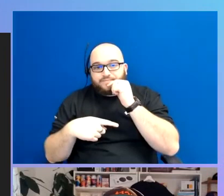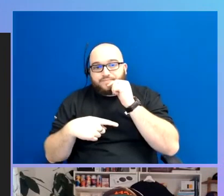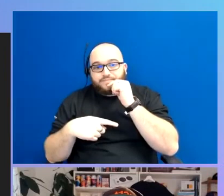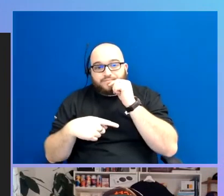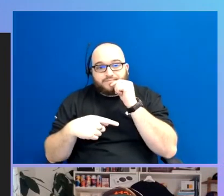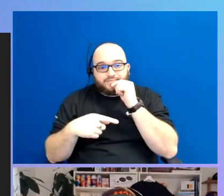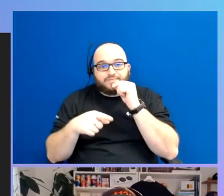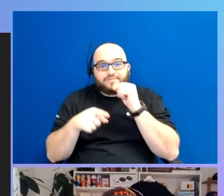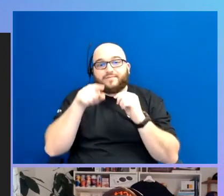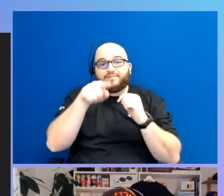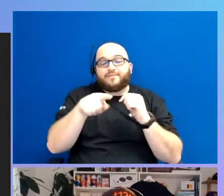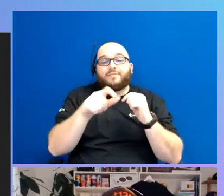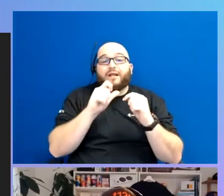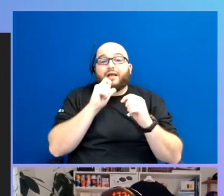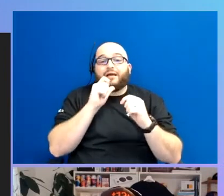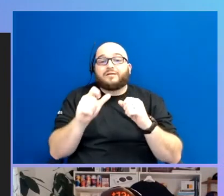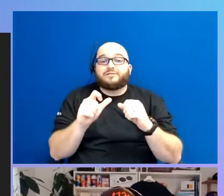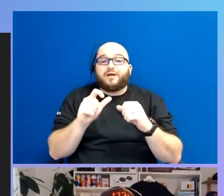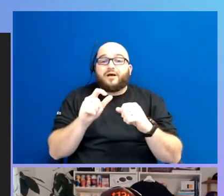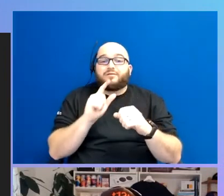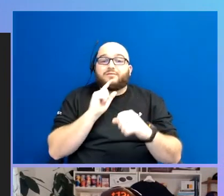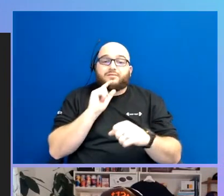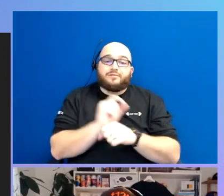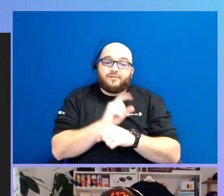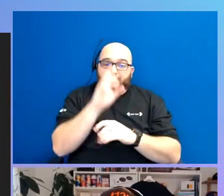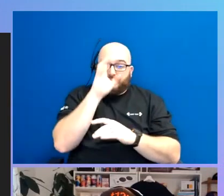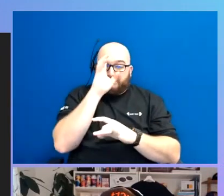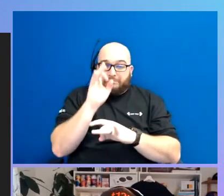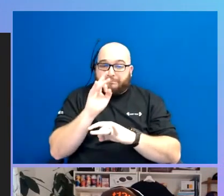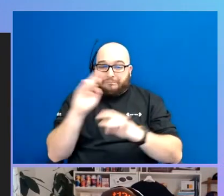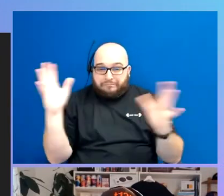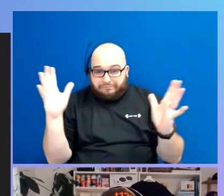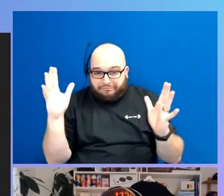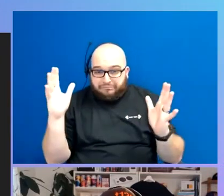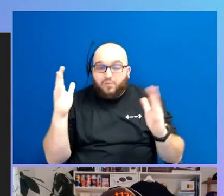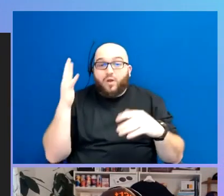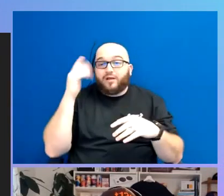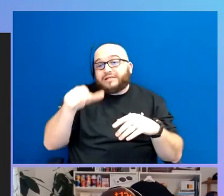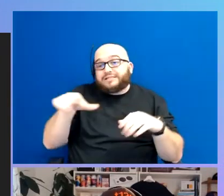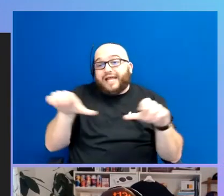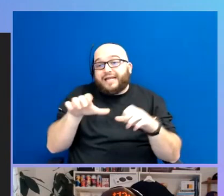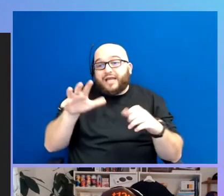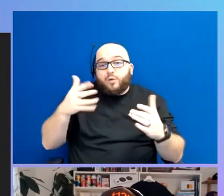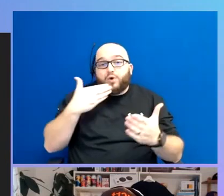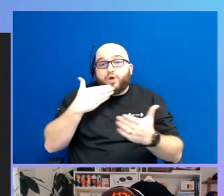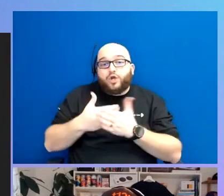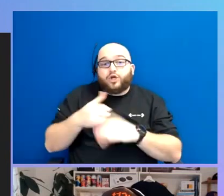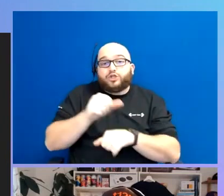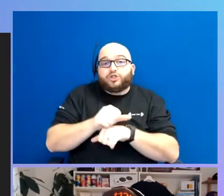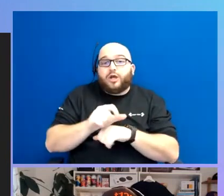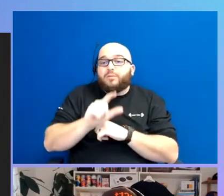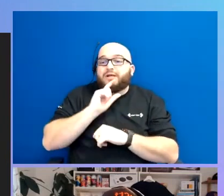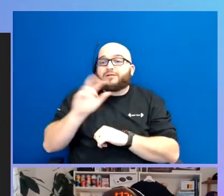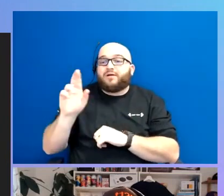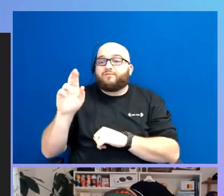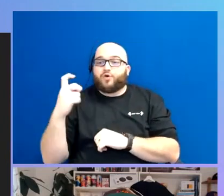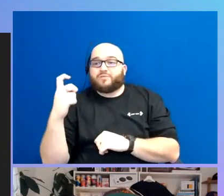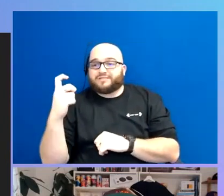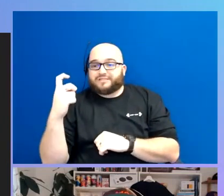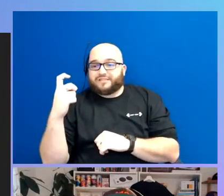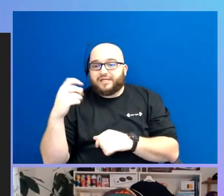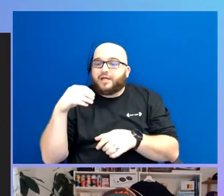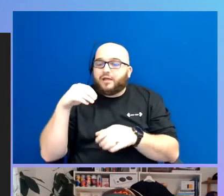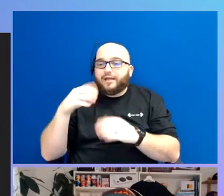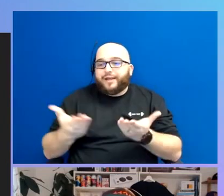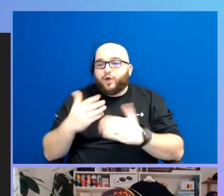this is not entirely bad because they have done quite a good job. This is a pharmacy in Sweden, Kronans Apotek.